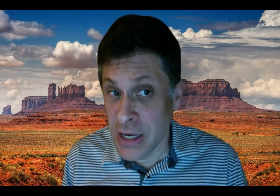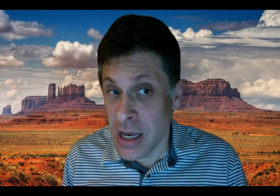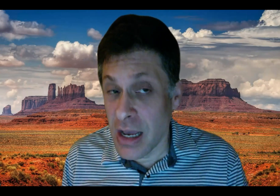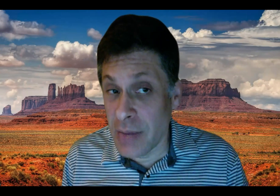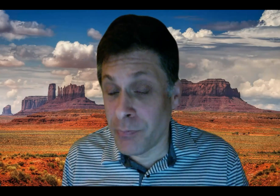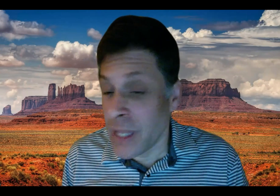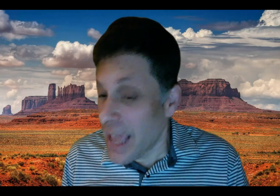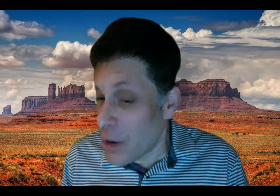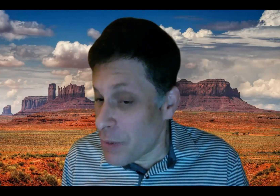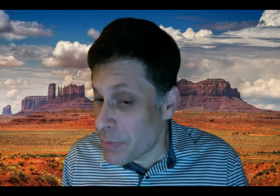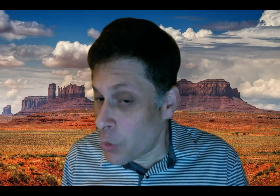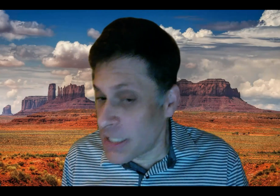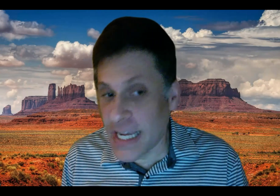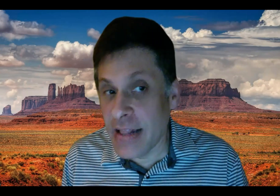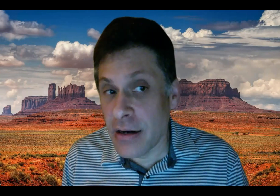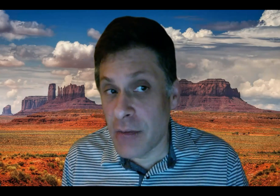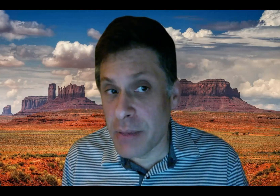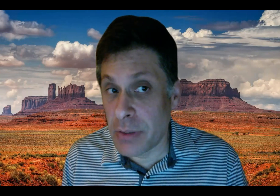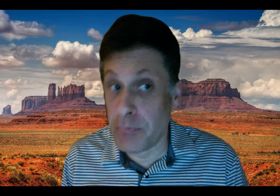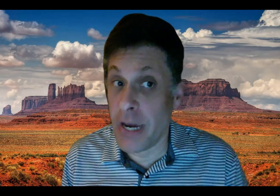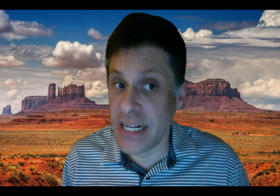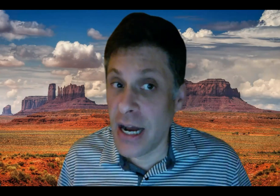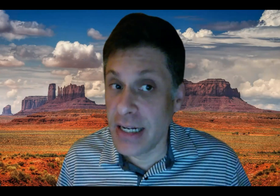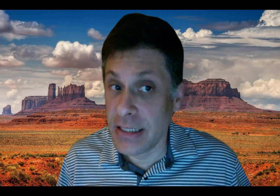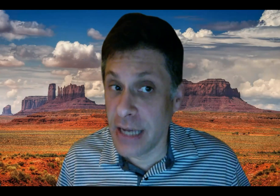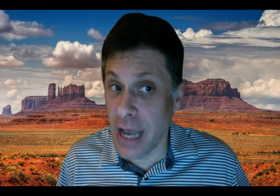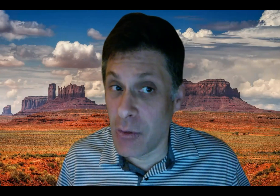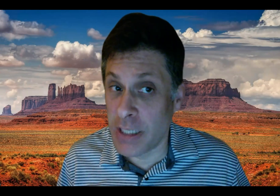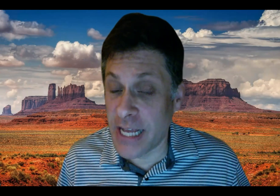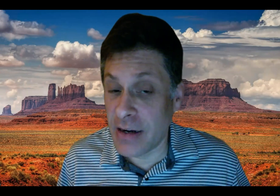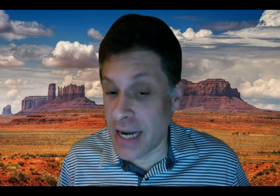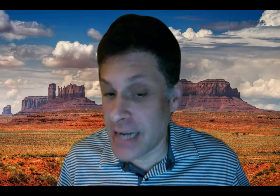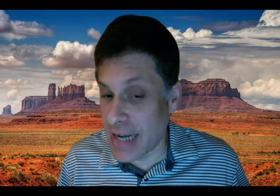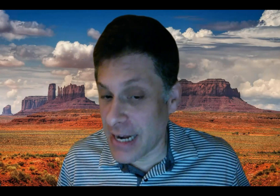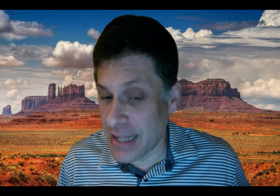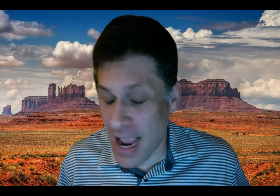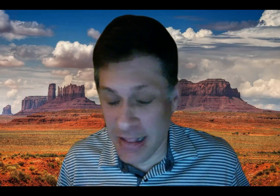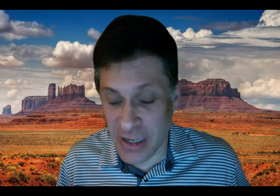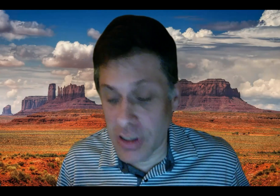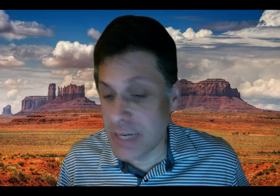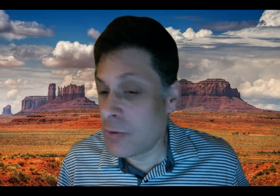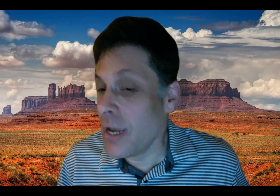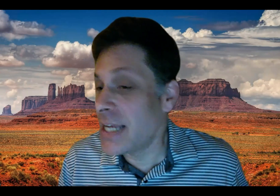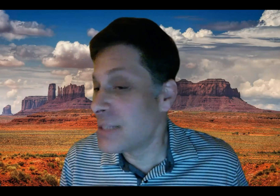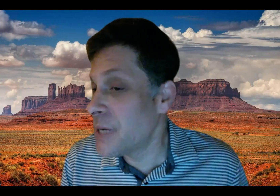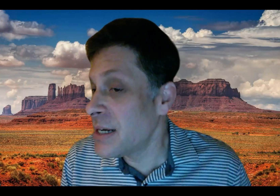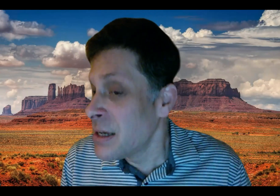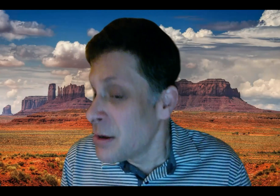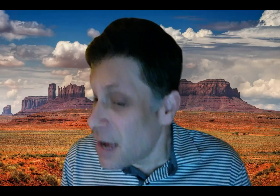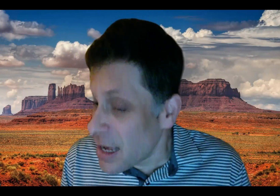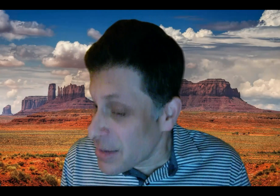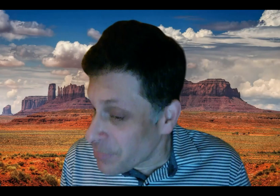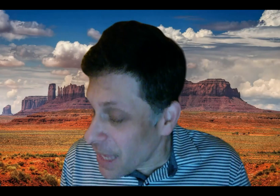means, how people work together, how people might not work together and go their separate ways, but